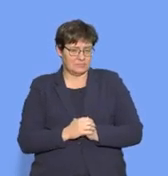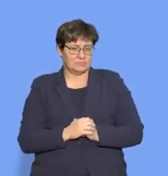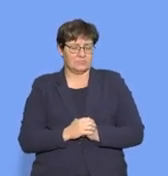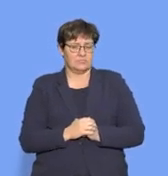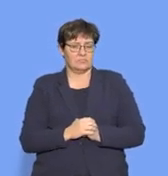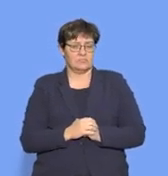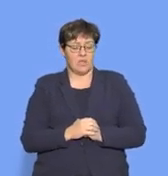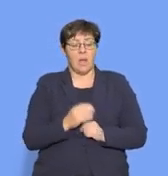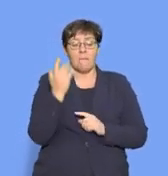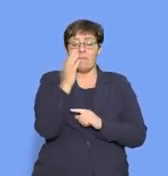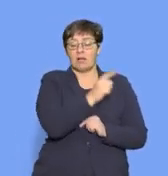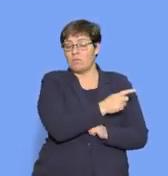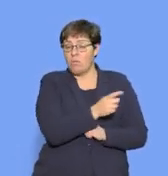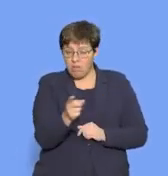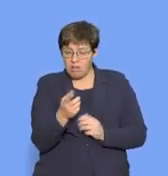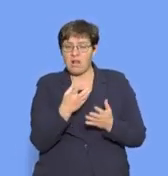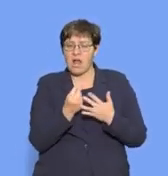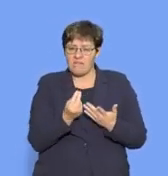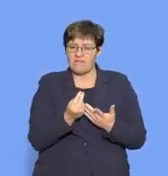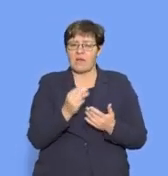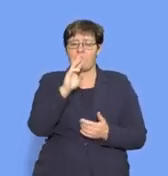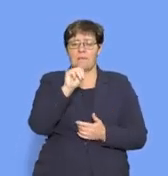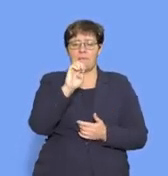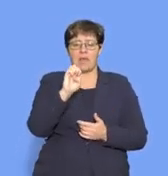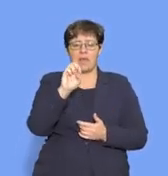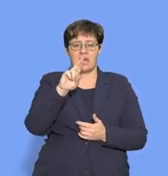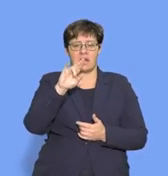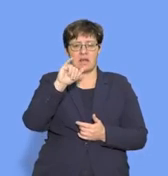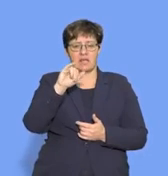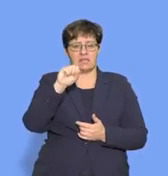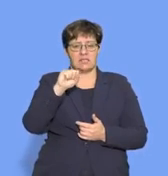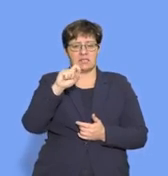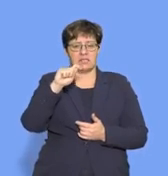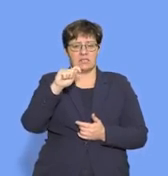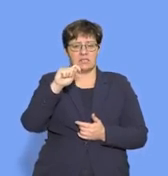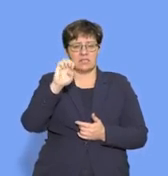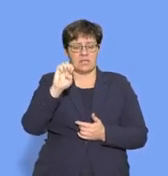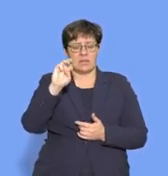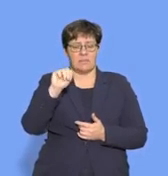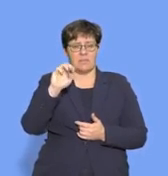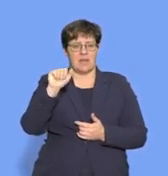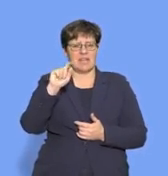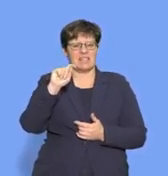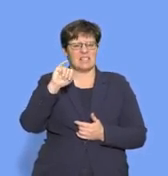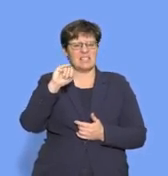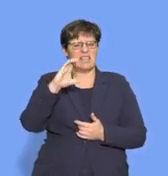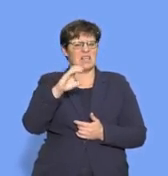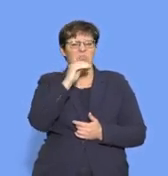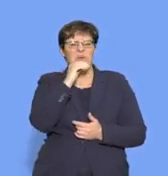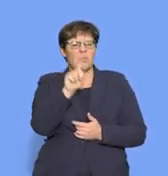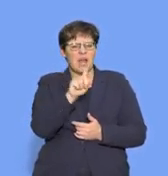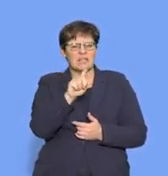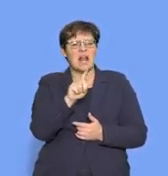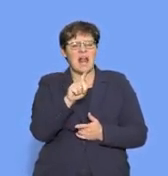In every plant, we have some cells which are meristematic. Remember, they keep dividing, and they're